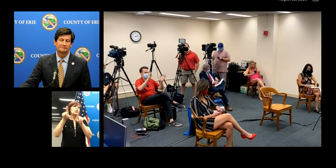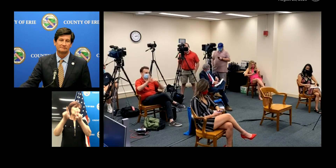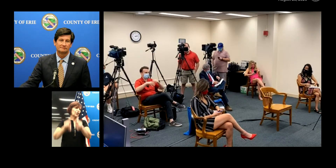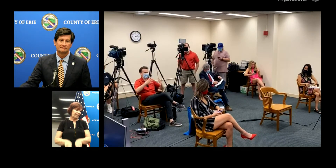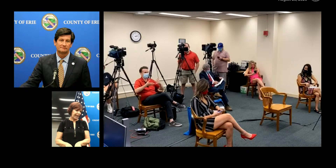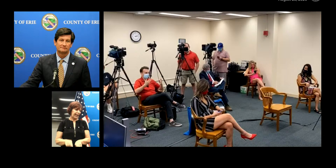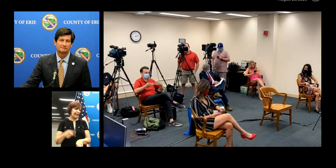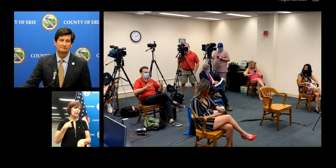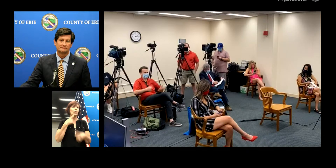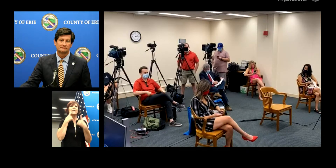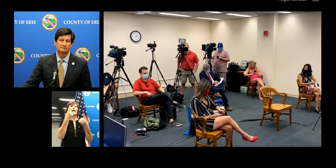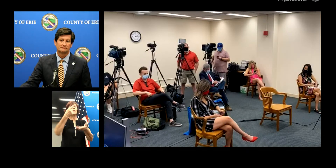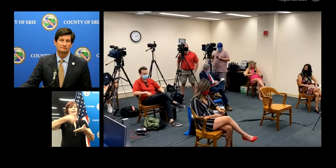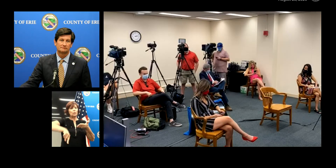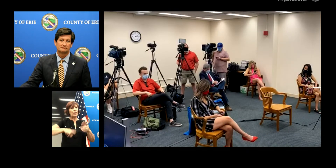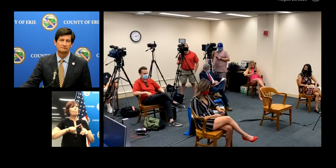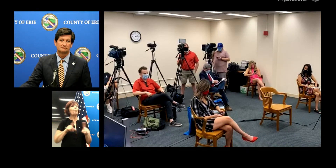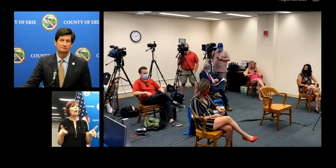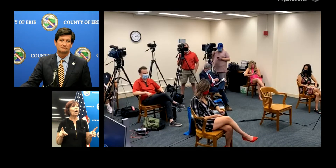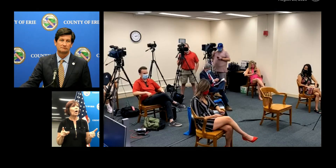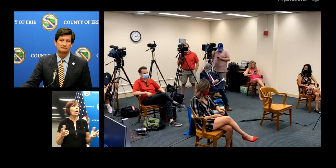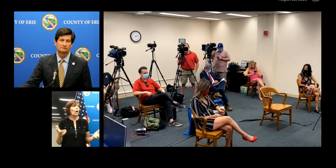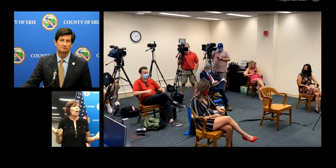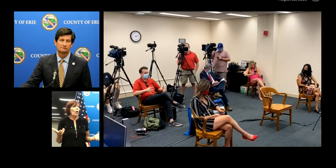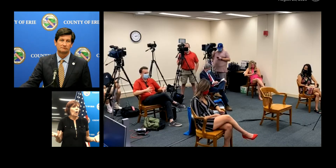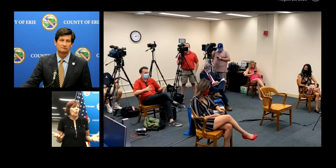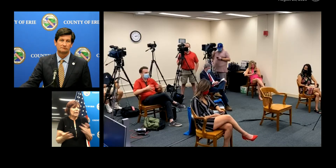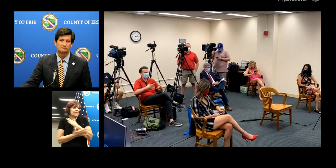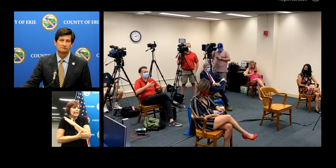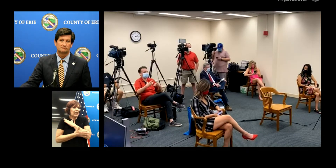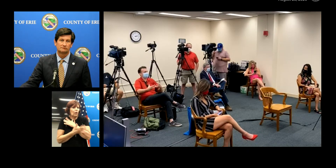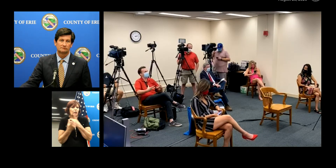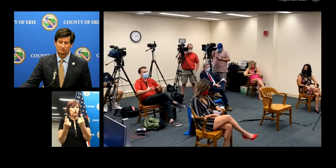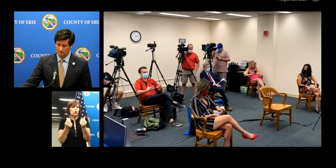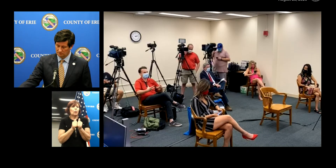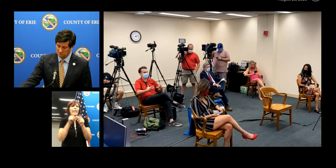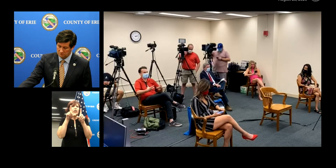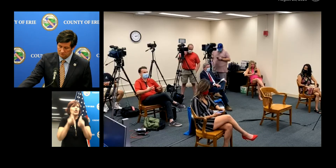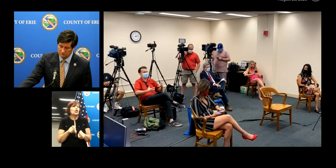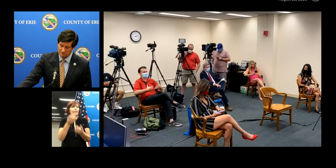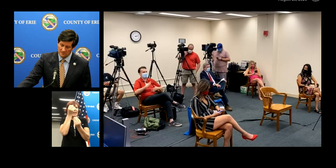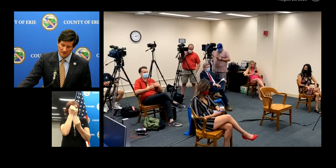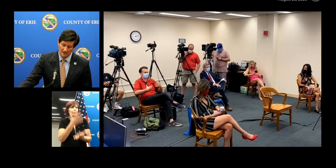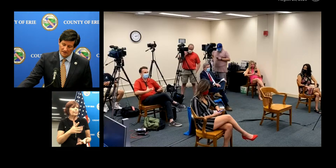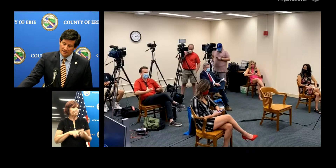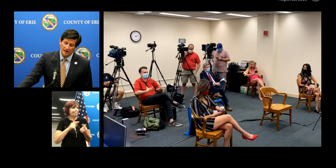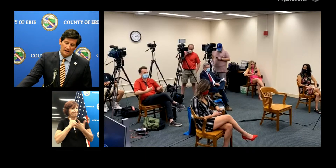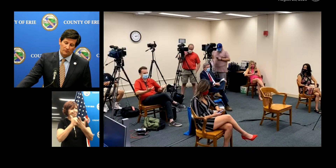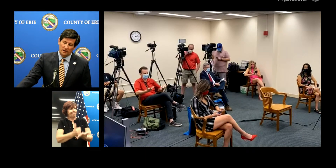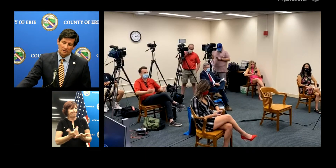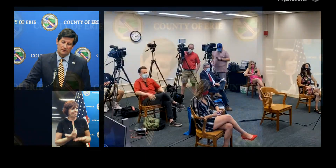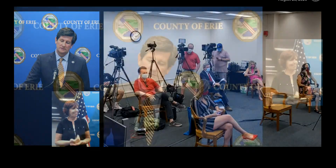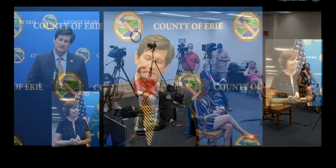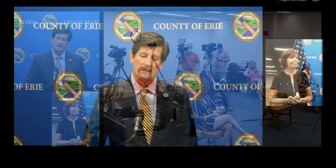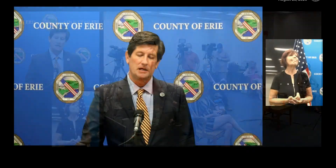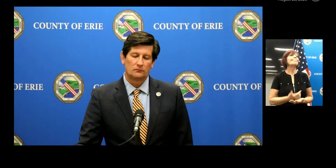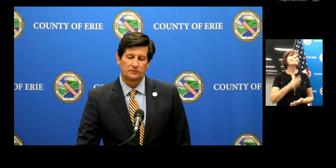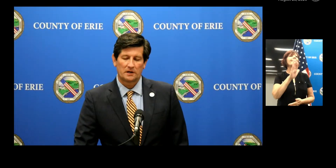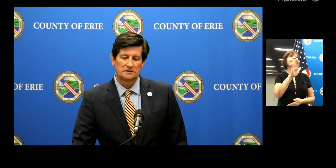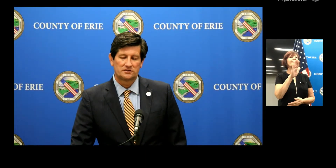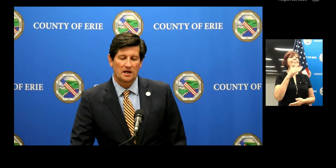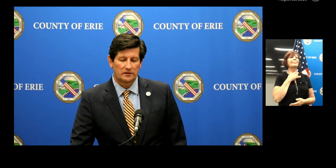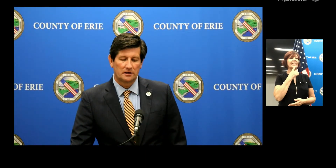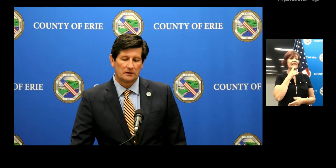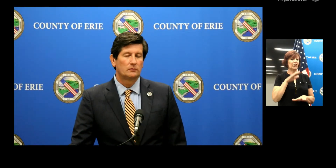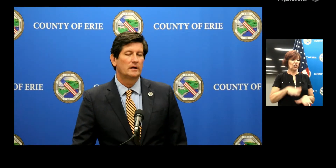unveil results next week, but what's the county going to do with that survey information to help alleviate some of these issues? Michael, I would just say with